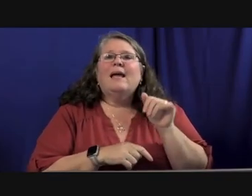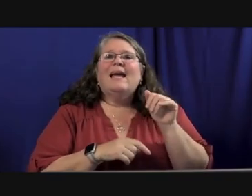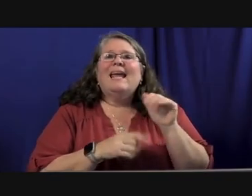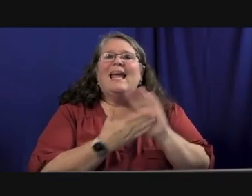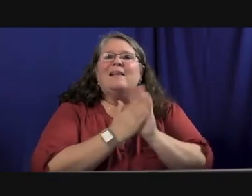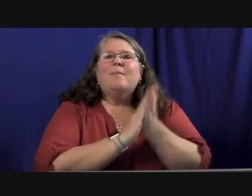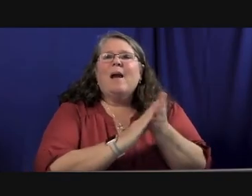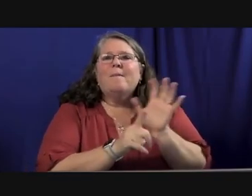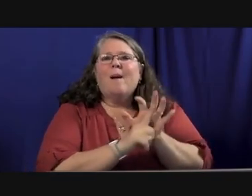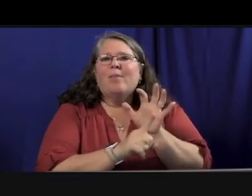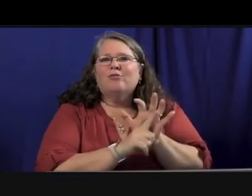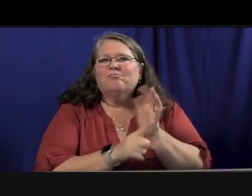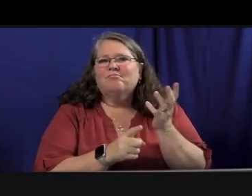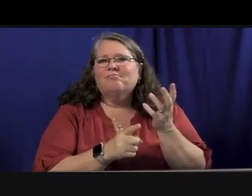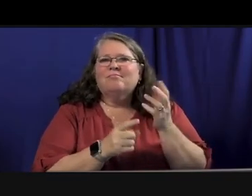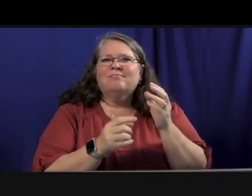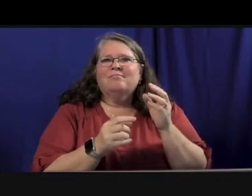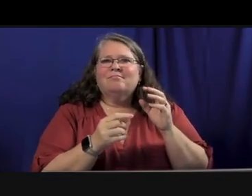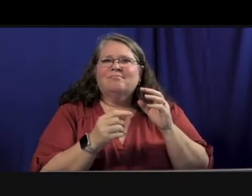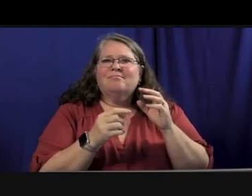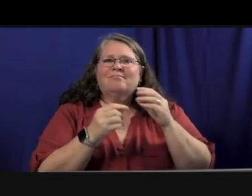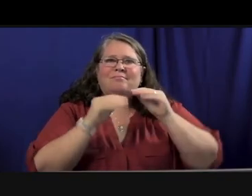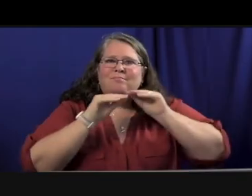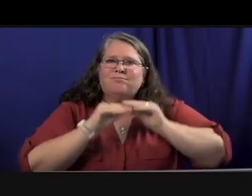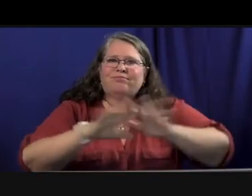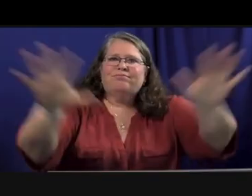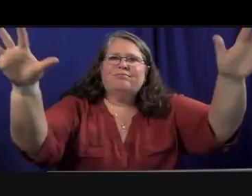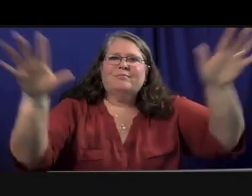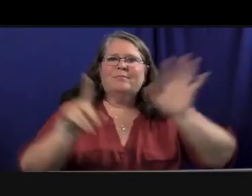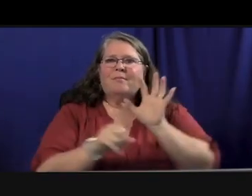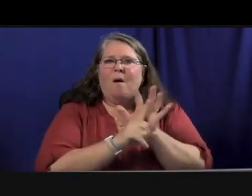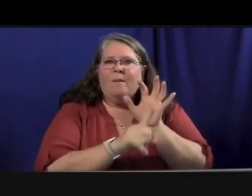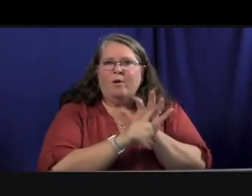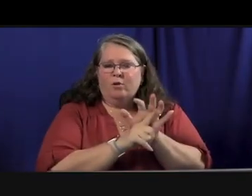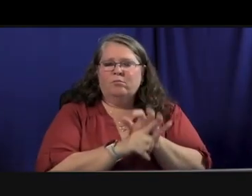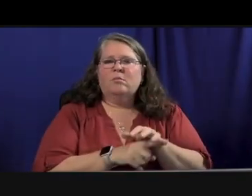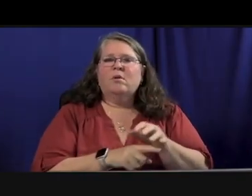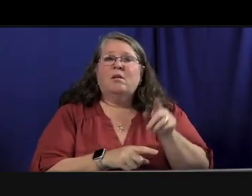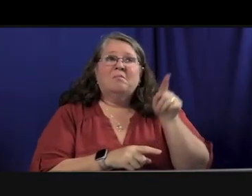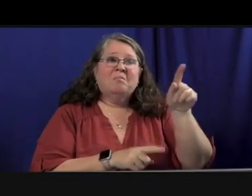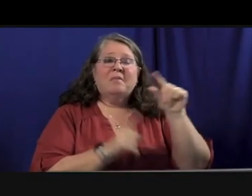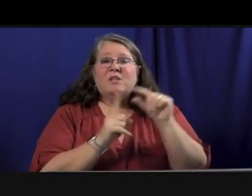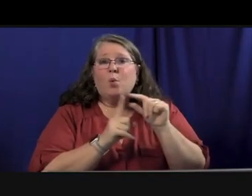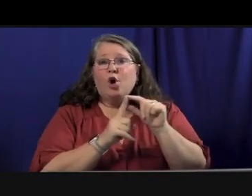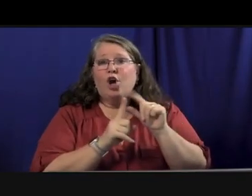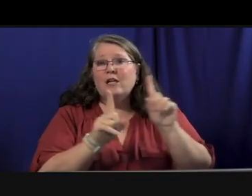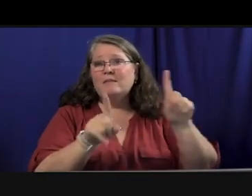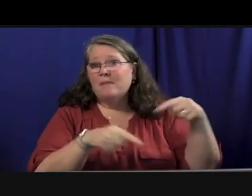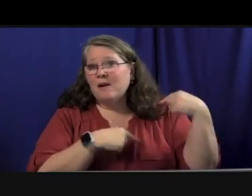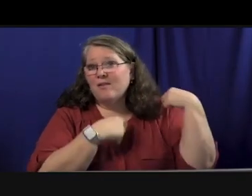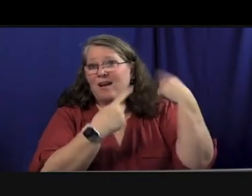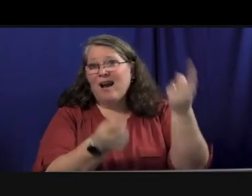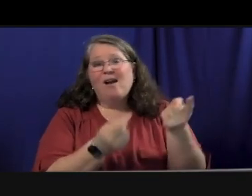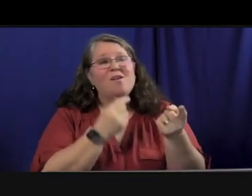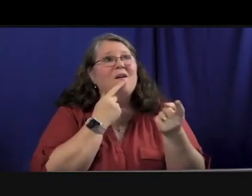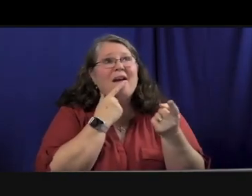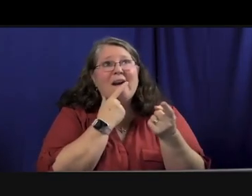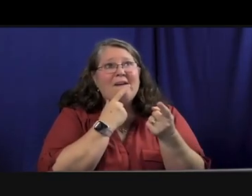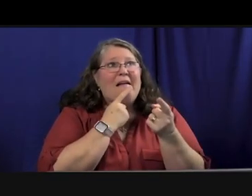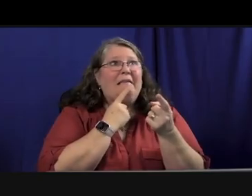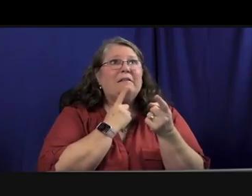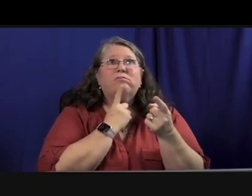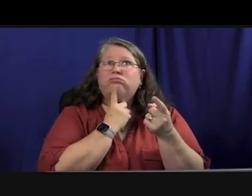It seems to be a newer topic, but it's really not. It's just becoming more popular at this point. This word has